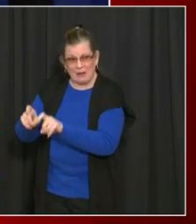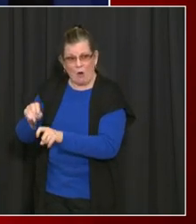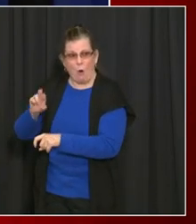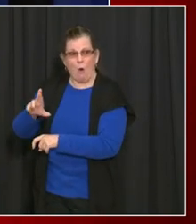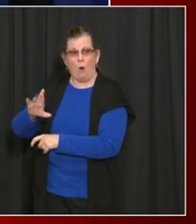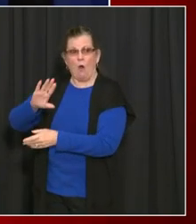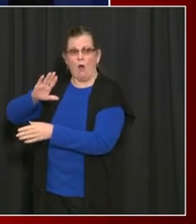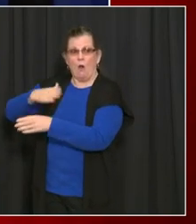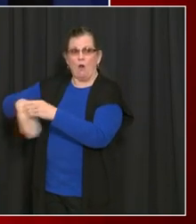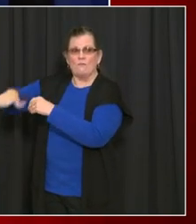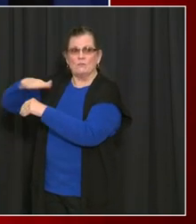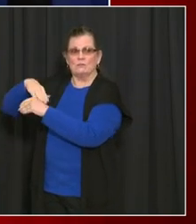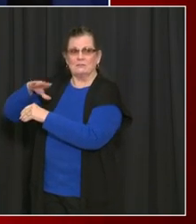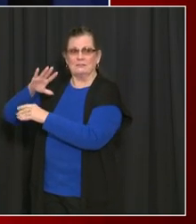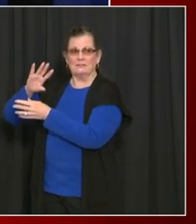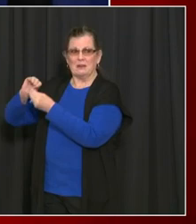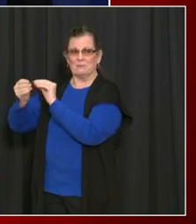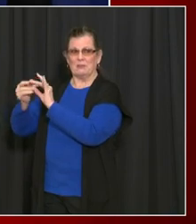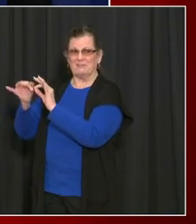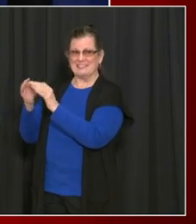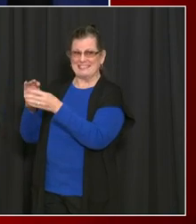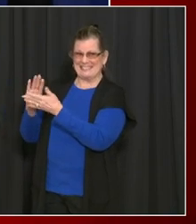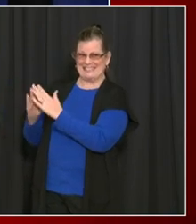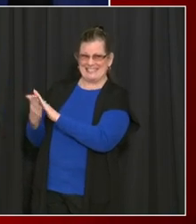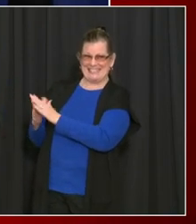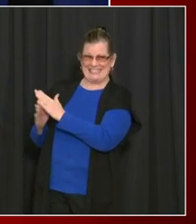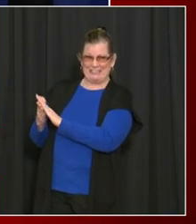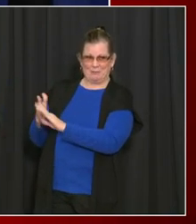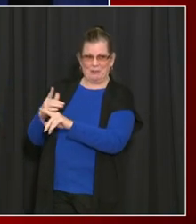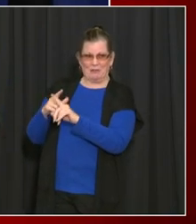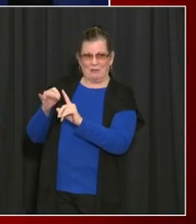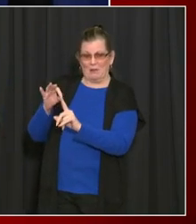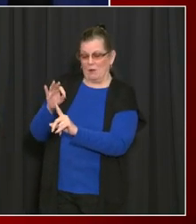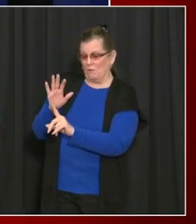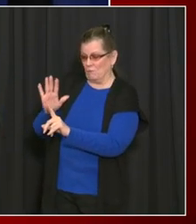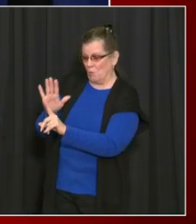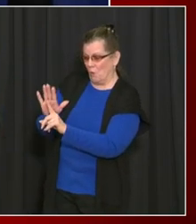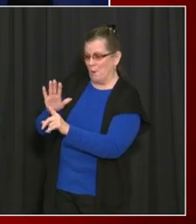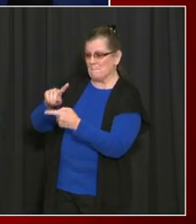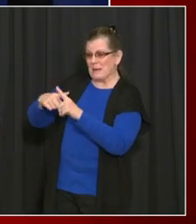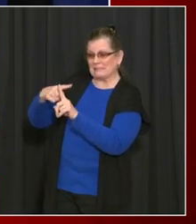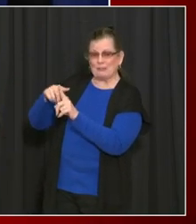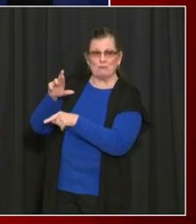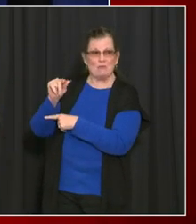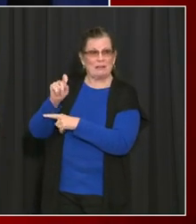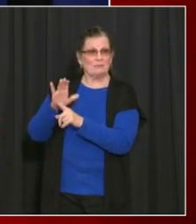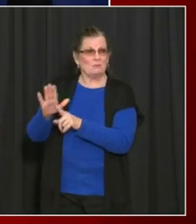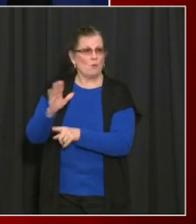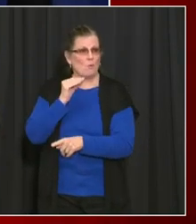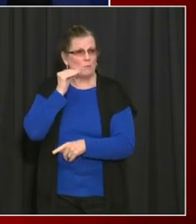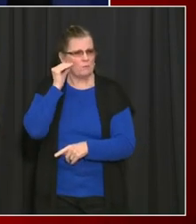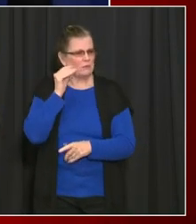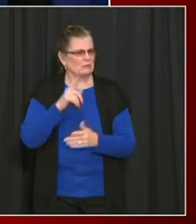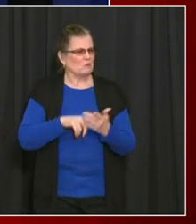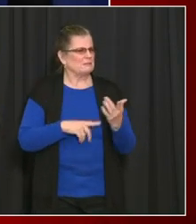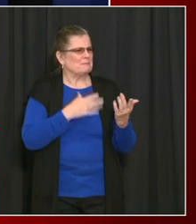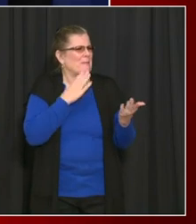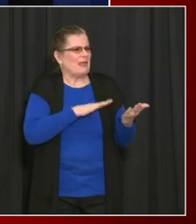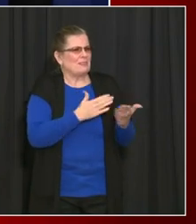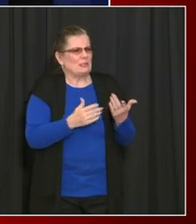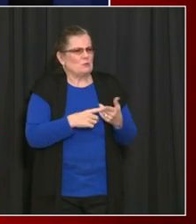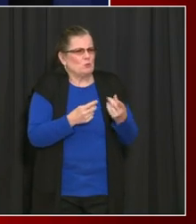of tests done in the city, and calculating your own positivity rate at home. And let me tell you why that's a bad thing to do from a data